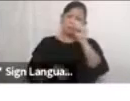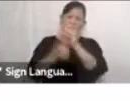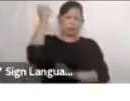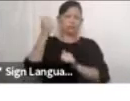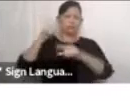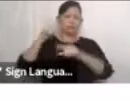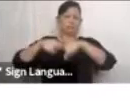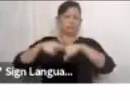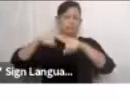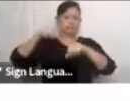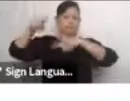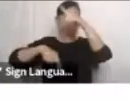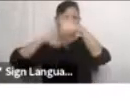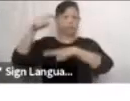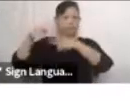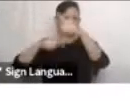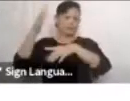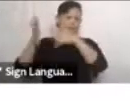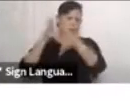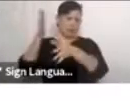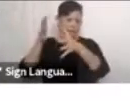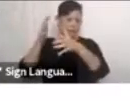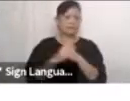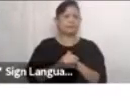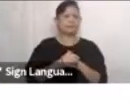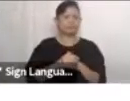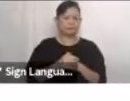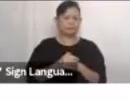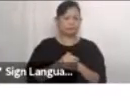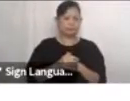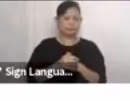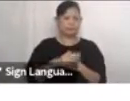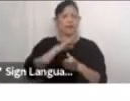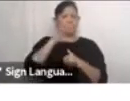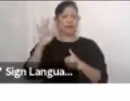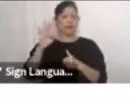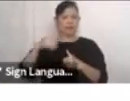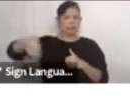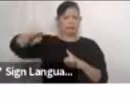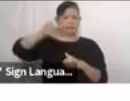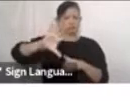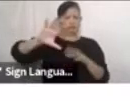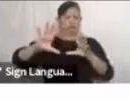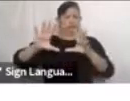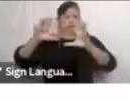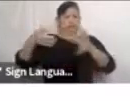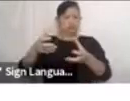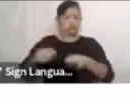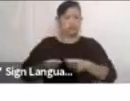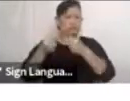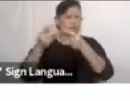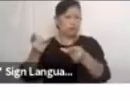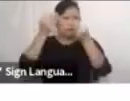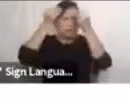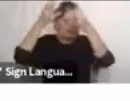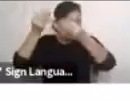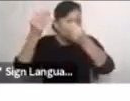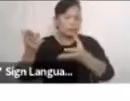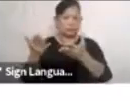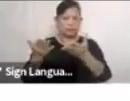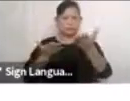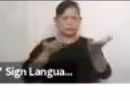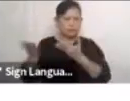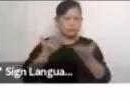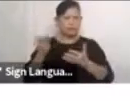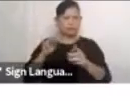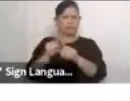And people who are providing services or providing information, you know, people at